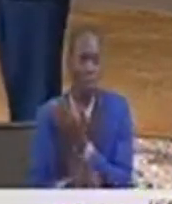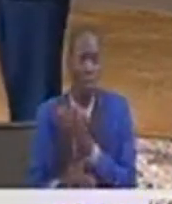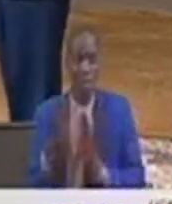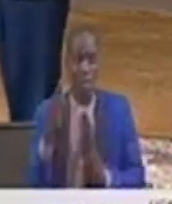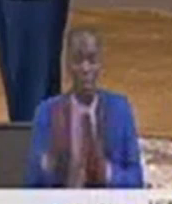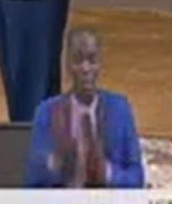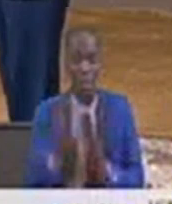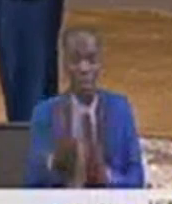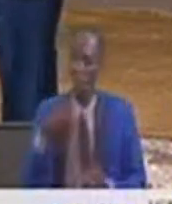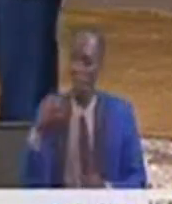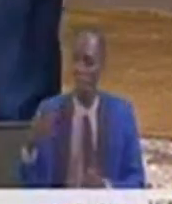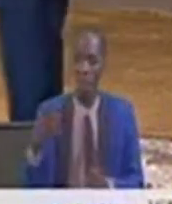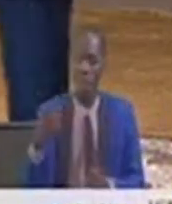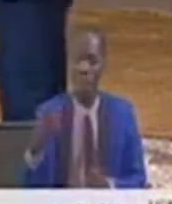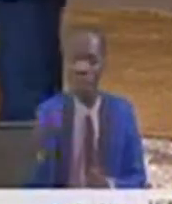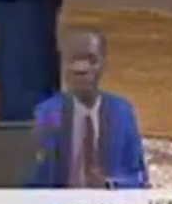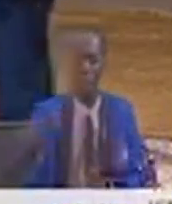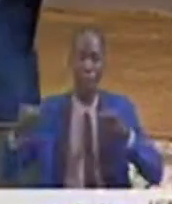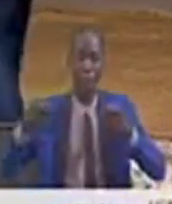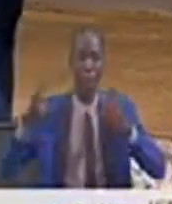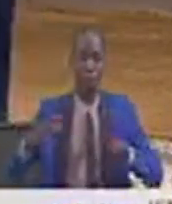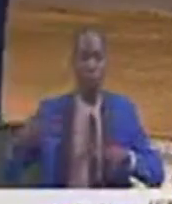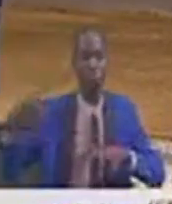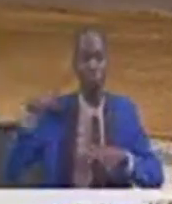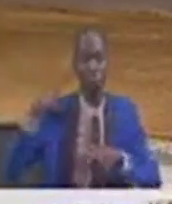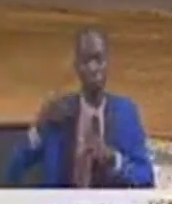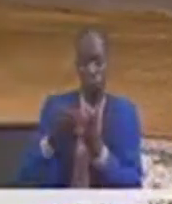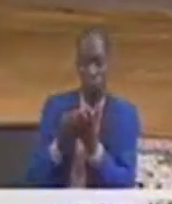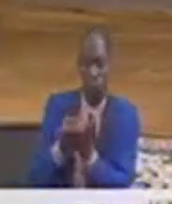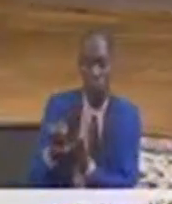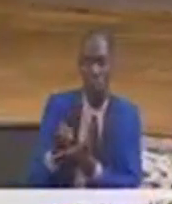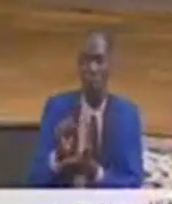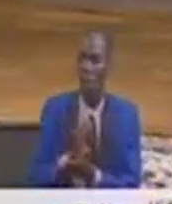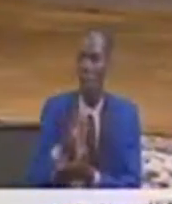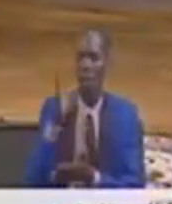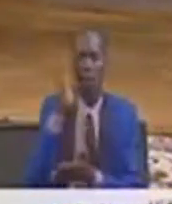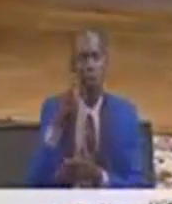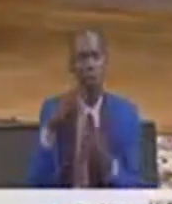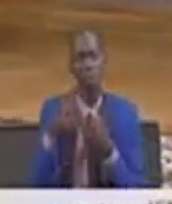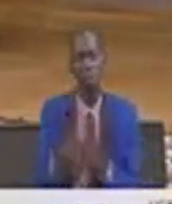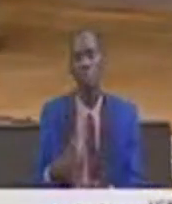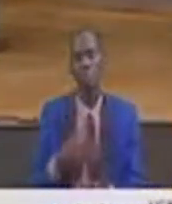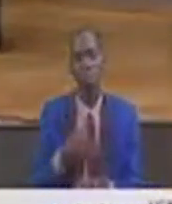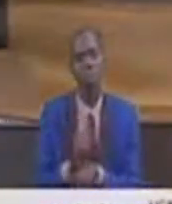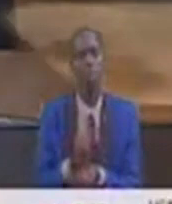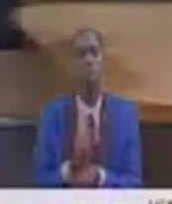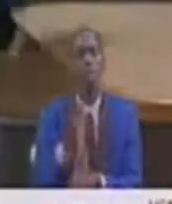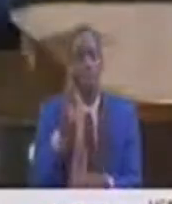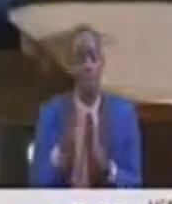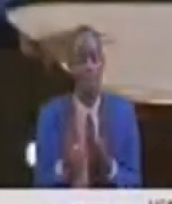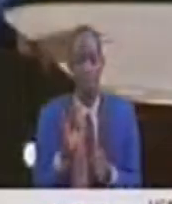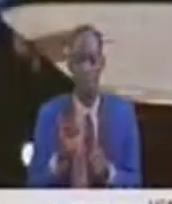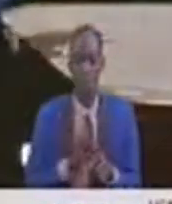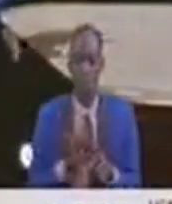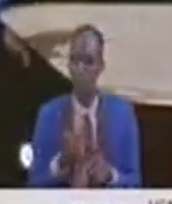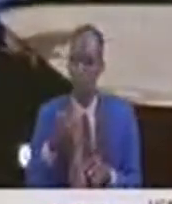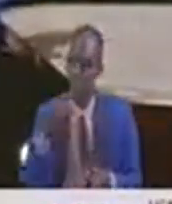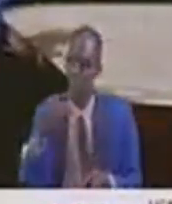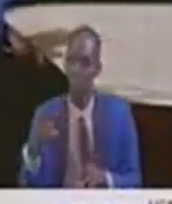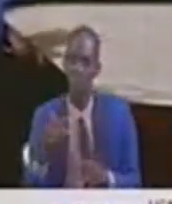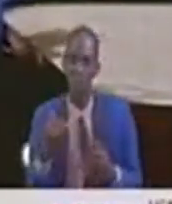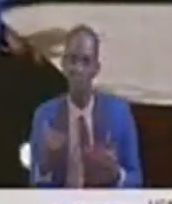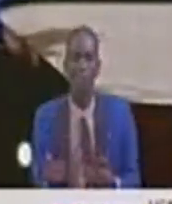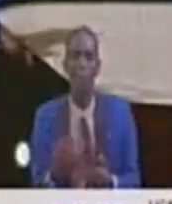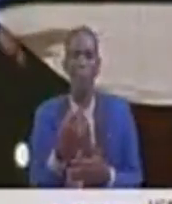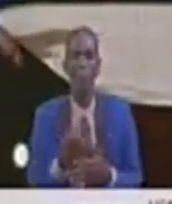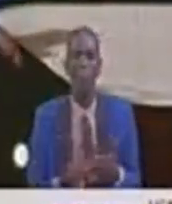do I try to get another job? And because of that, they told a lie, they cover that lie with another lie. And